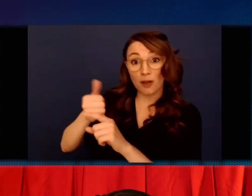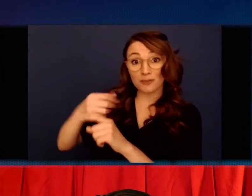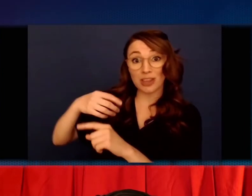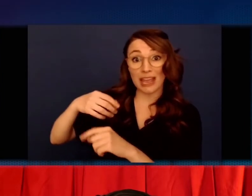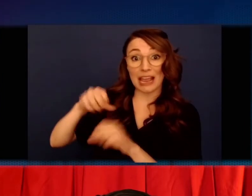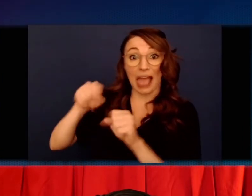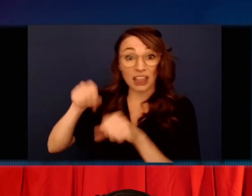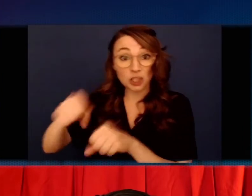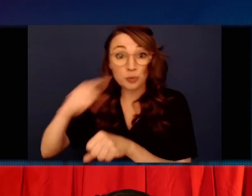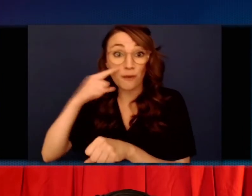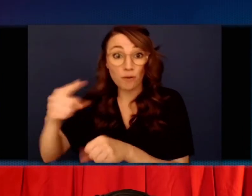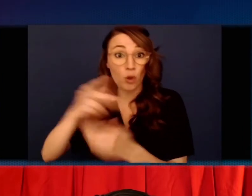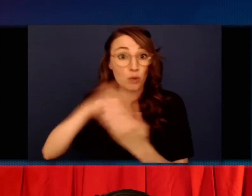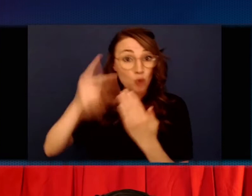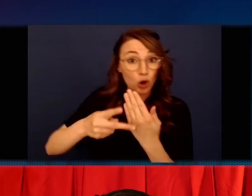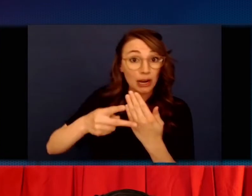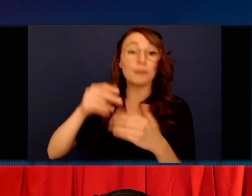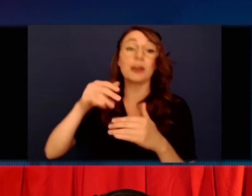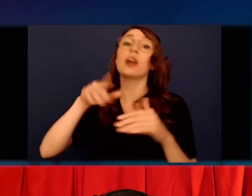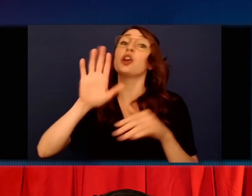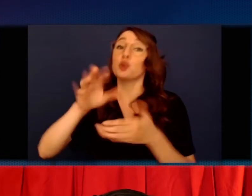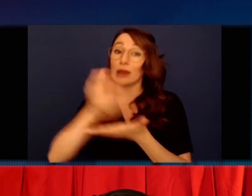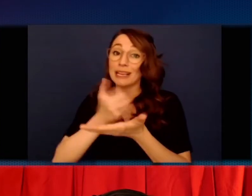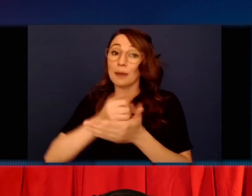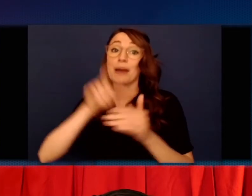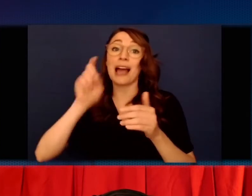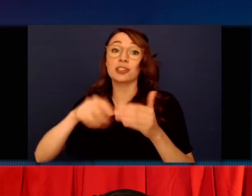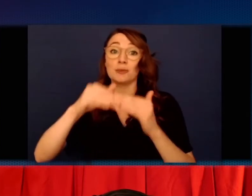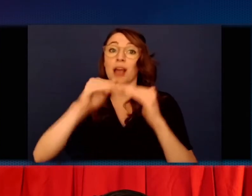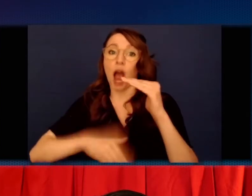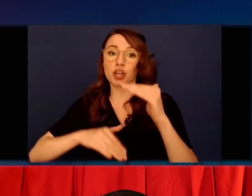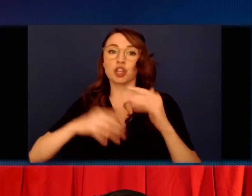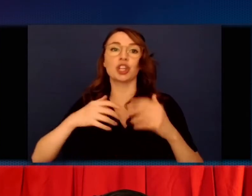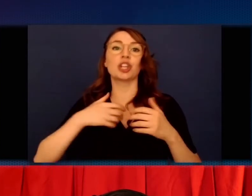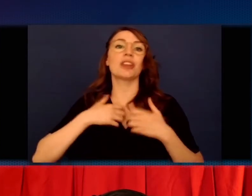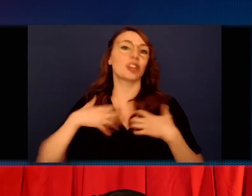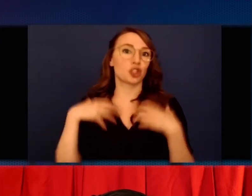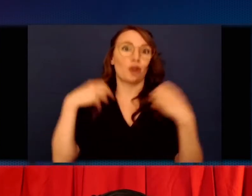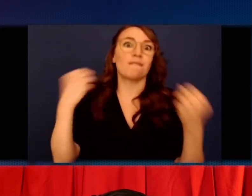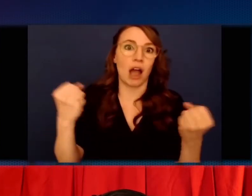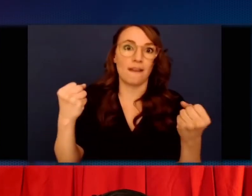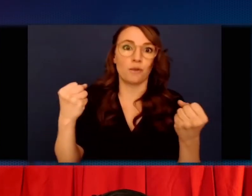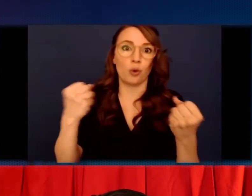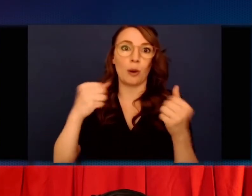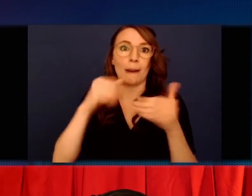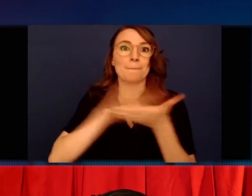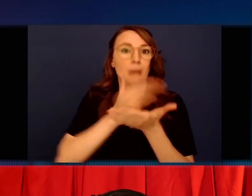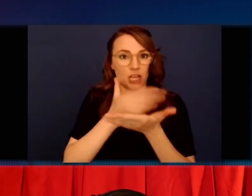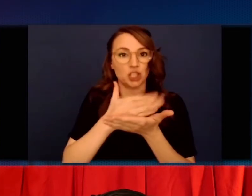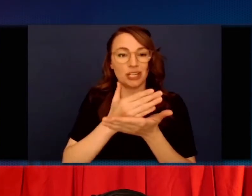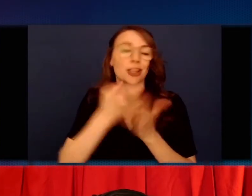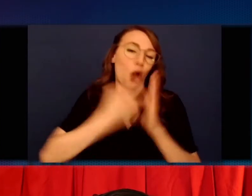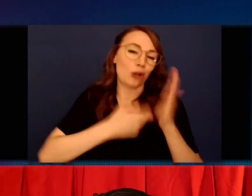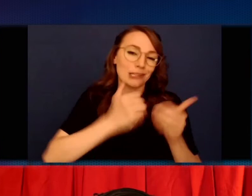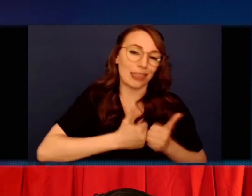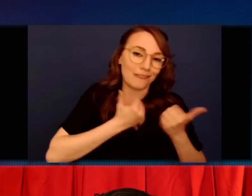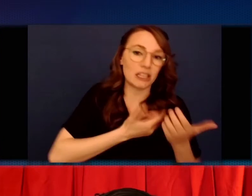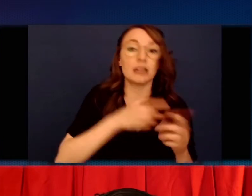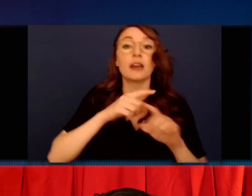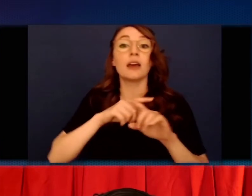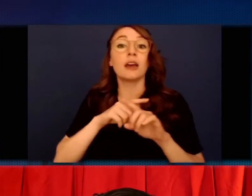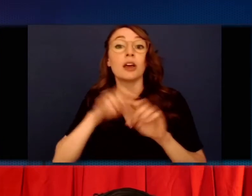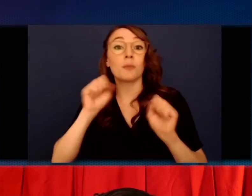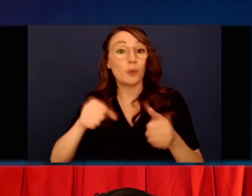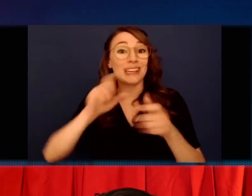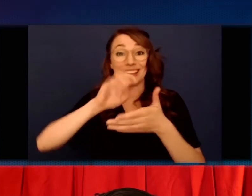have income less than what we call the survival budget, the basic cost of living of any. We can calculate any family